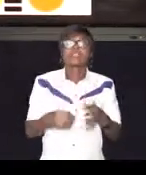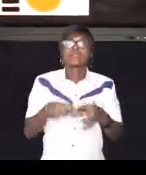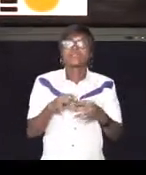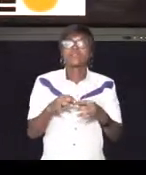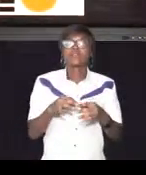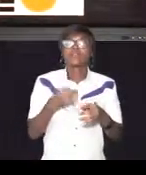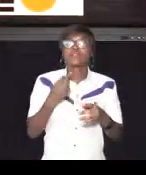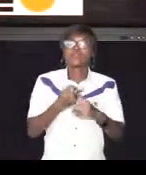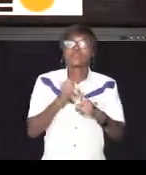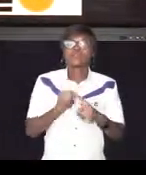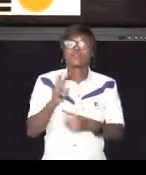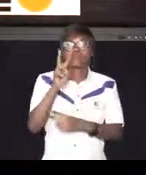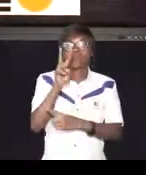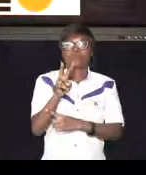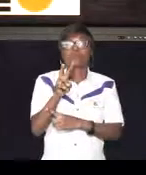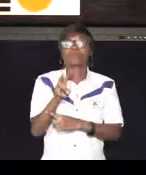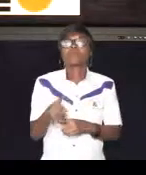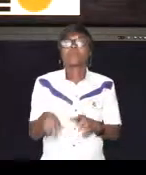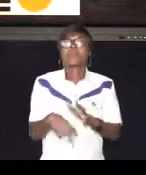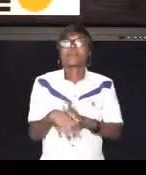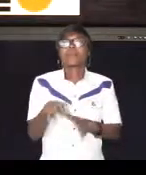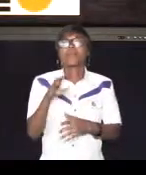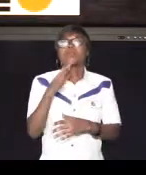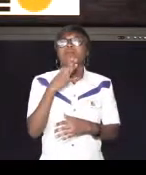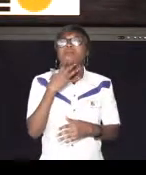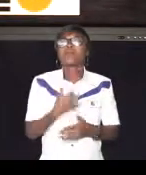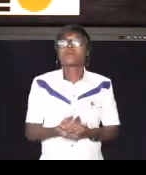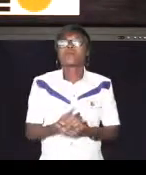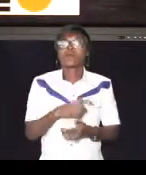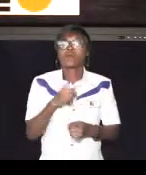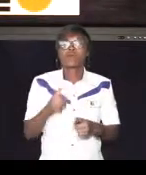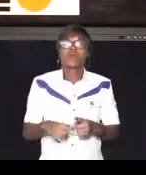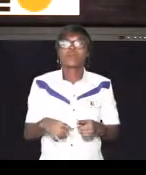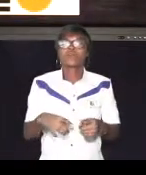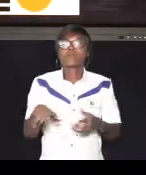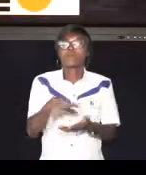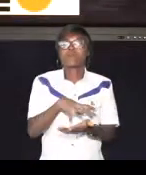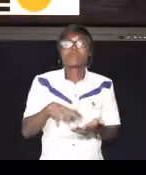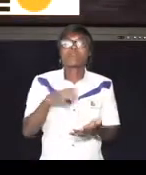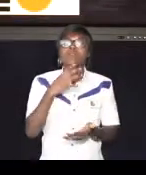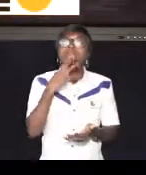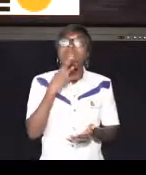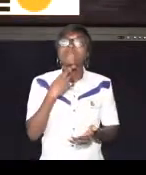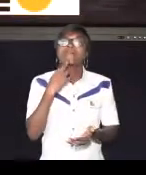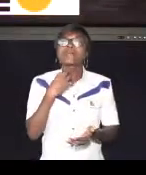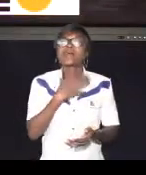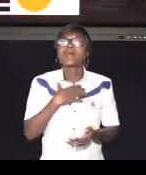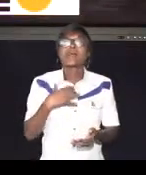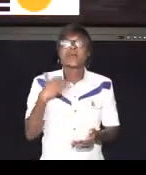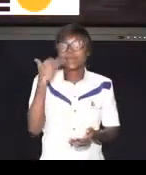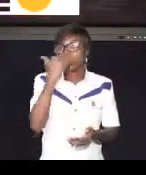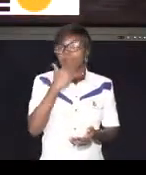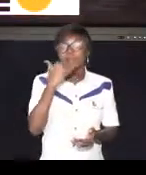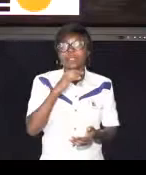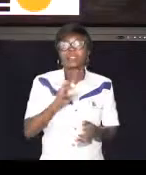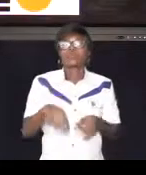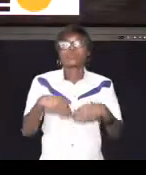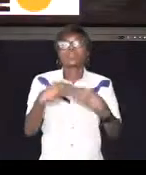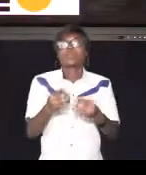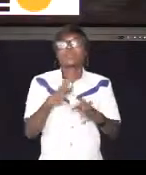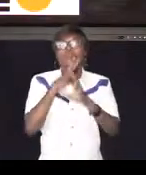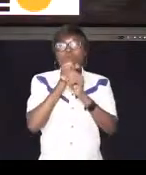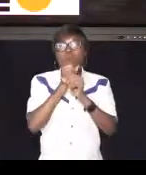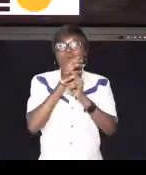two primary colors. And also, when you mix color red and yellow together, it will give